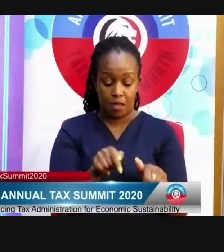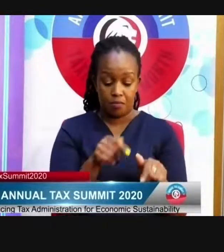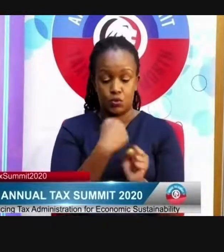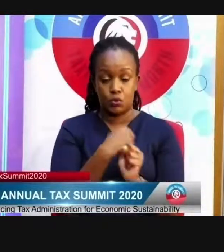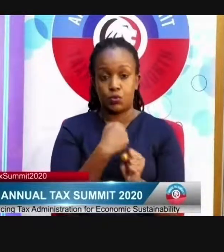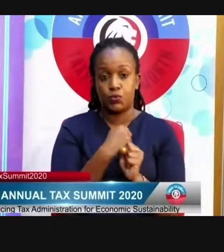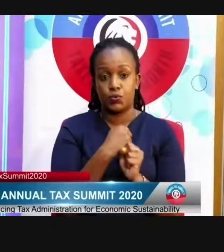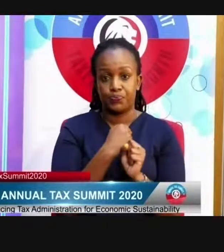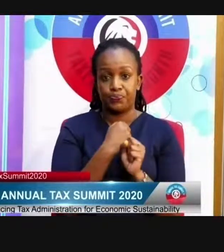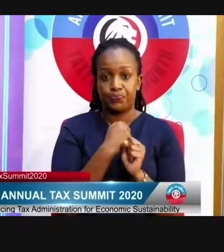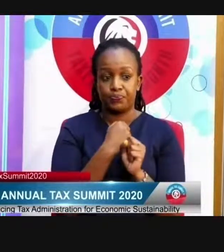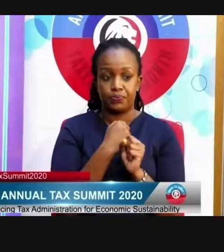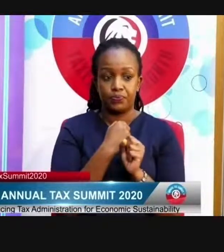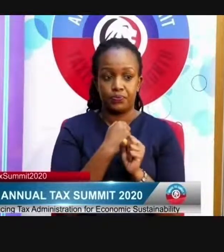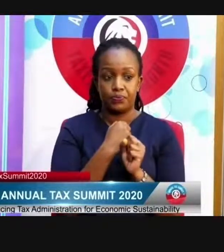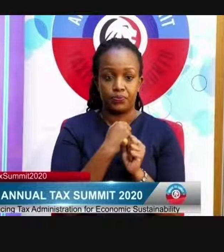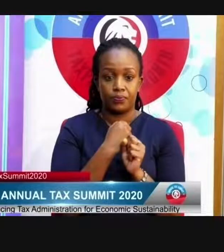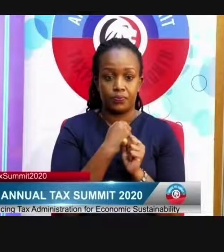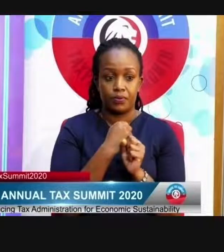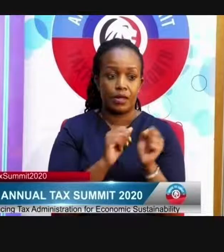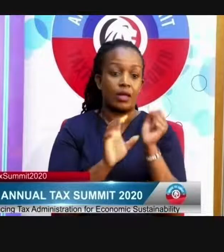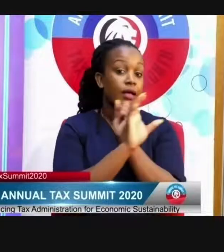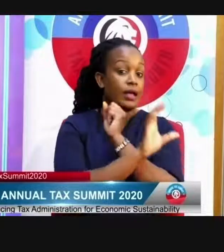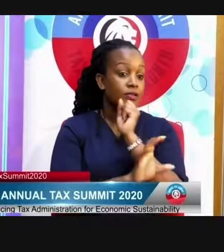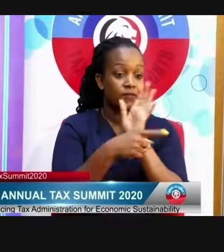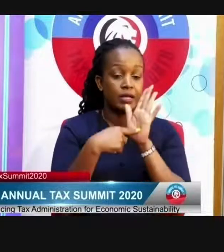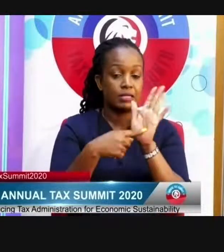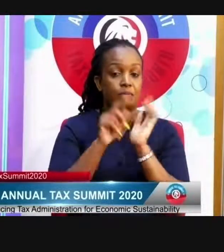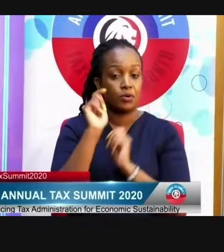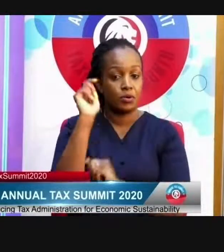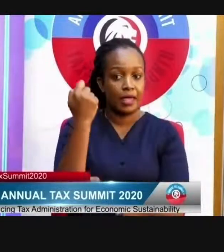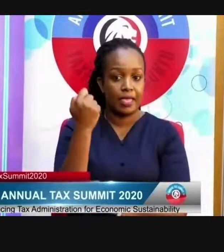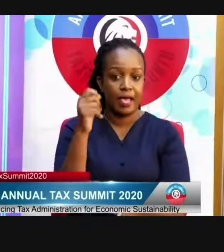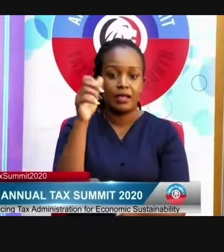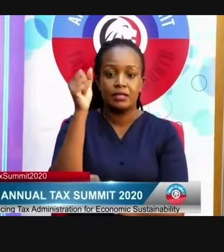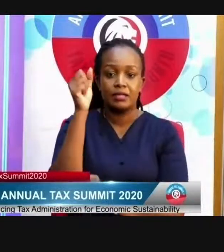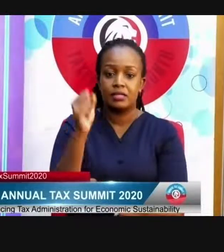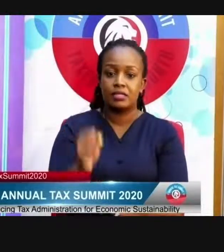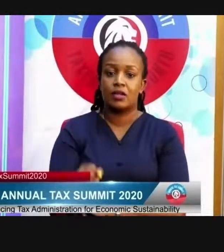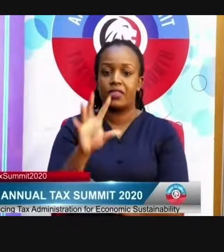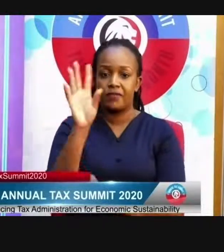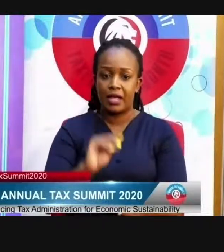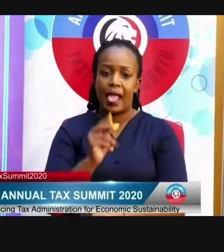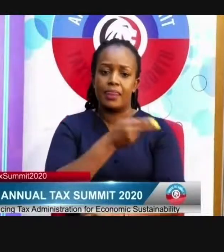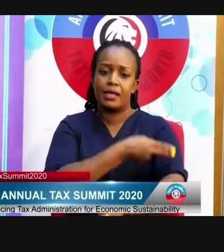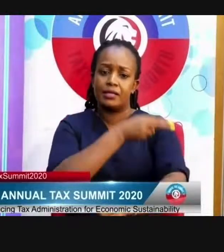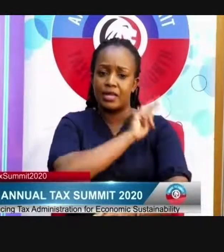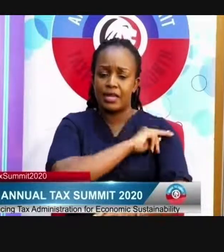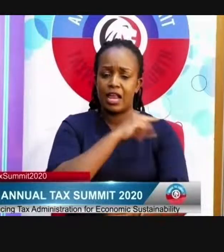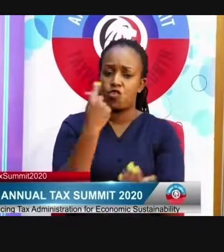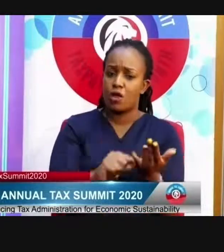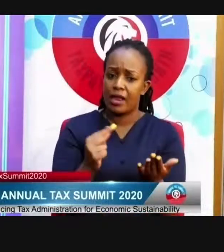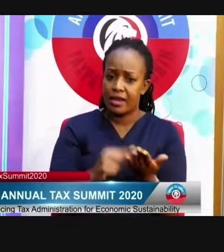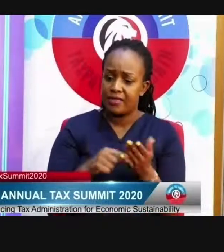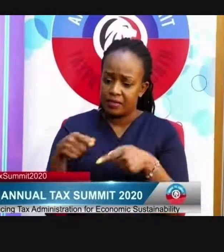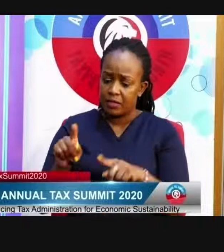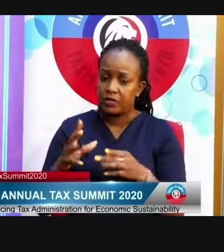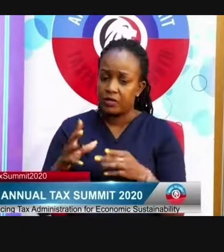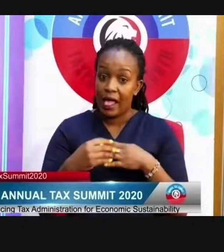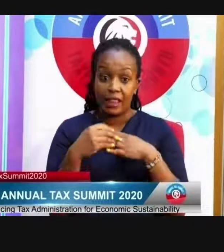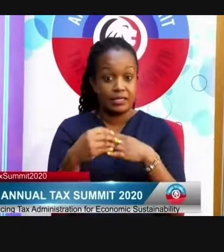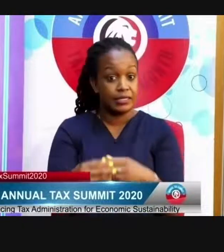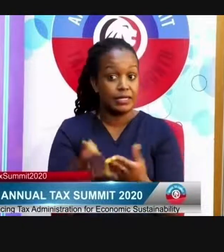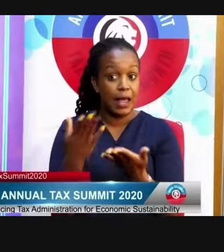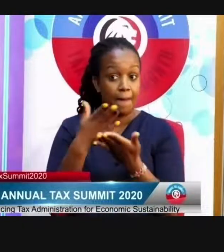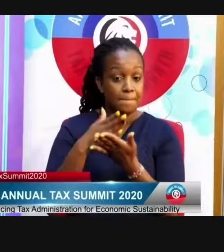let's face it, countries like Kenya, South Africa, Nigeria, Uganda are leaders in this. And part of our